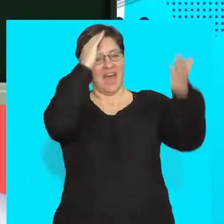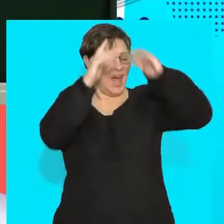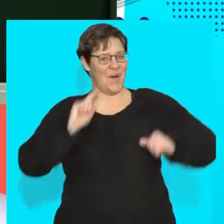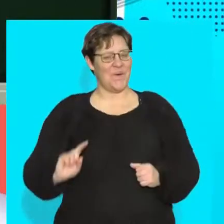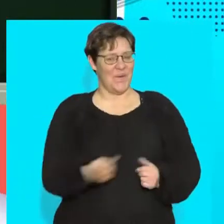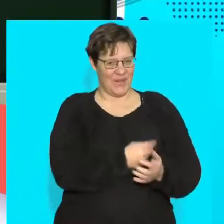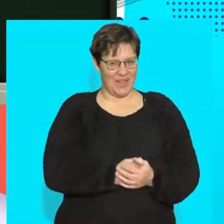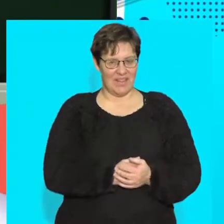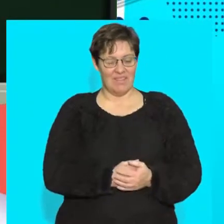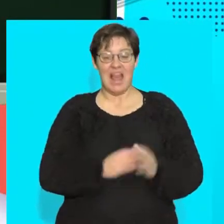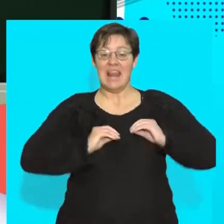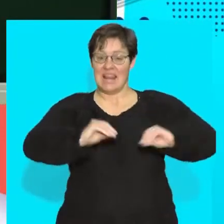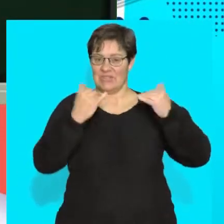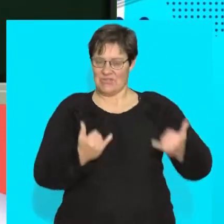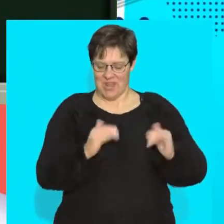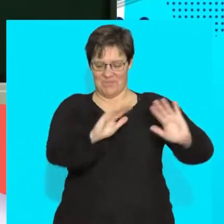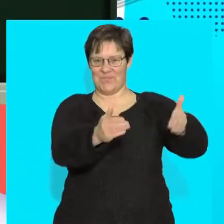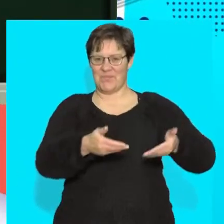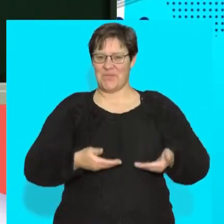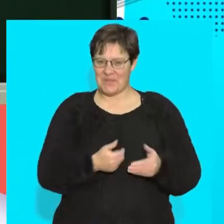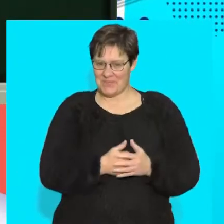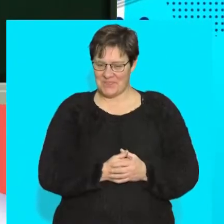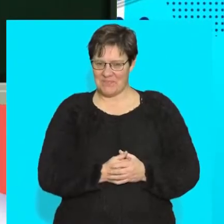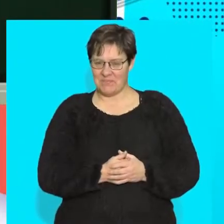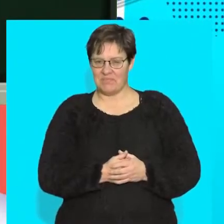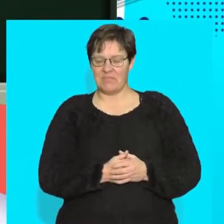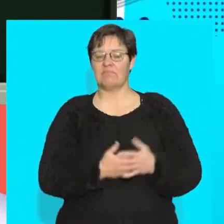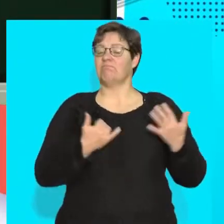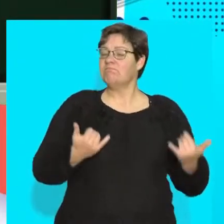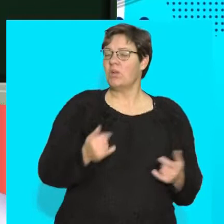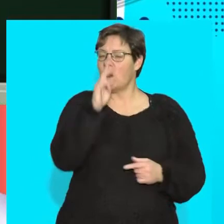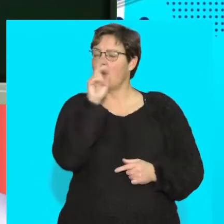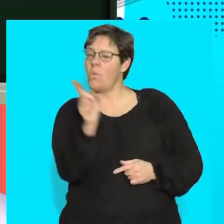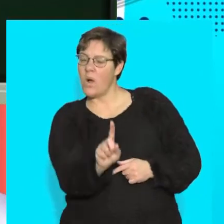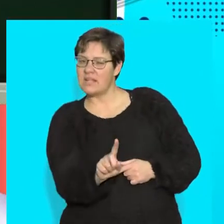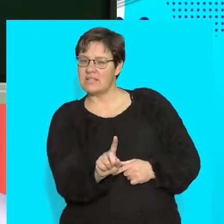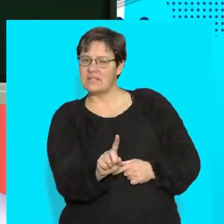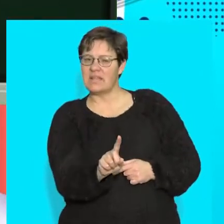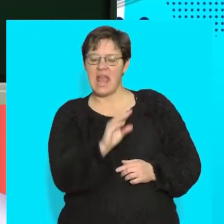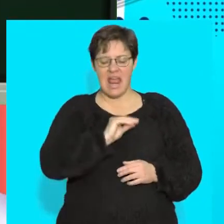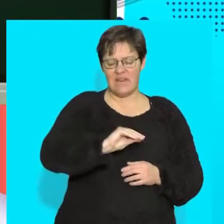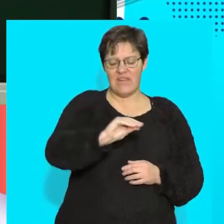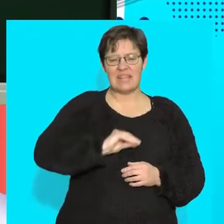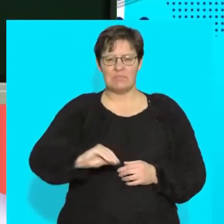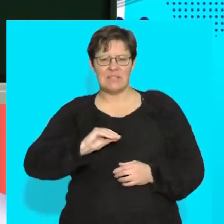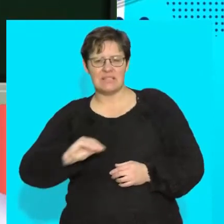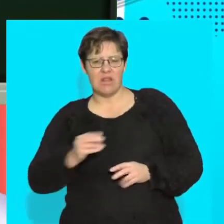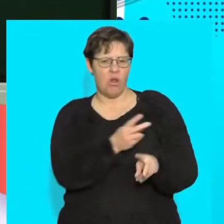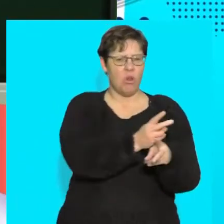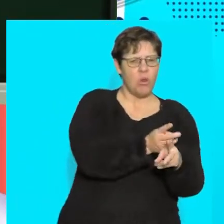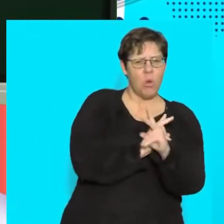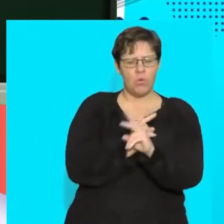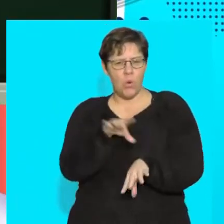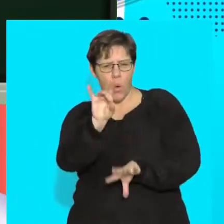Hi guys, welcome to our lesson for today. So today we're going to be looking at analyzing investments and